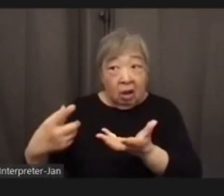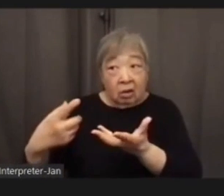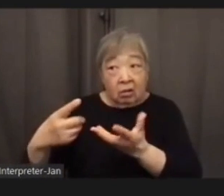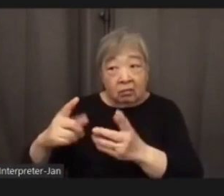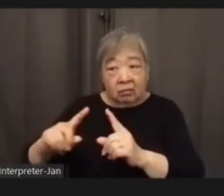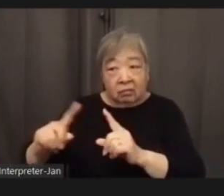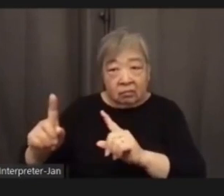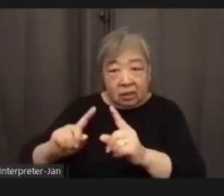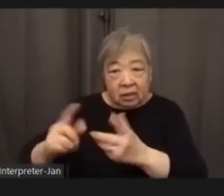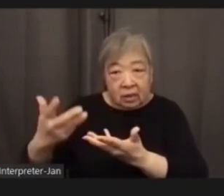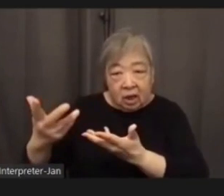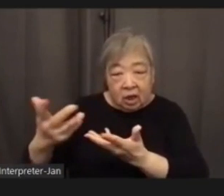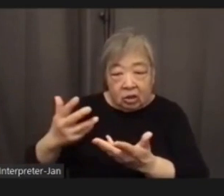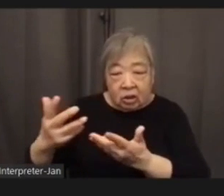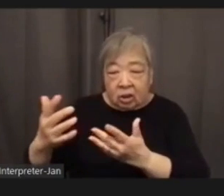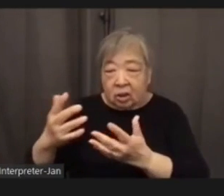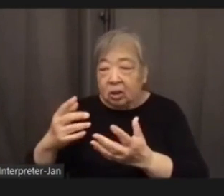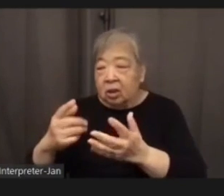arriving